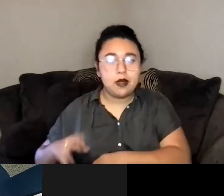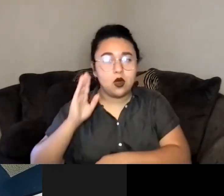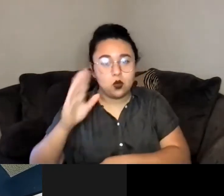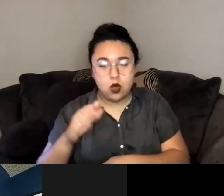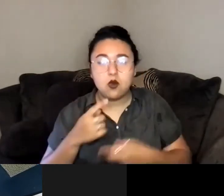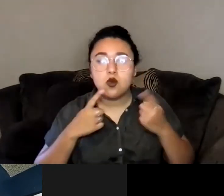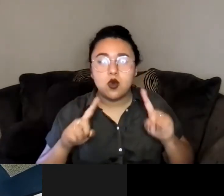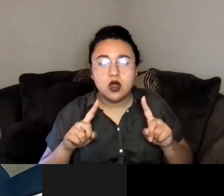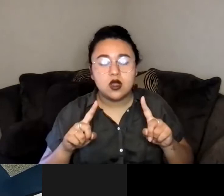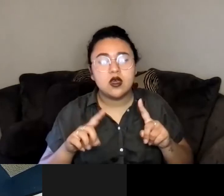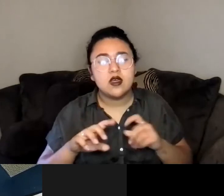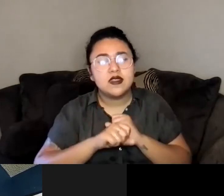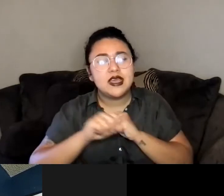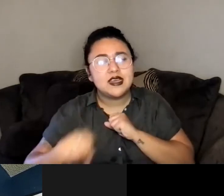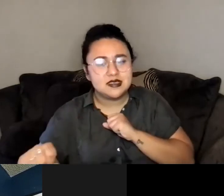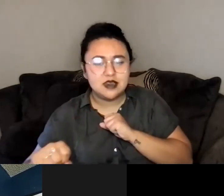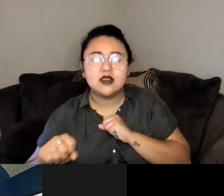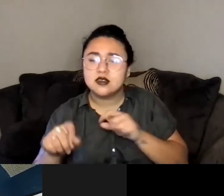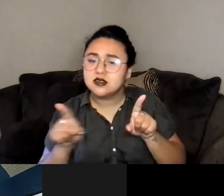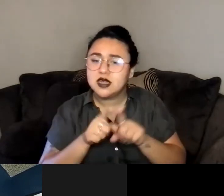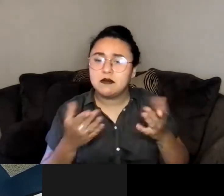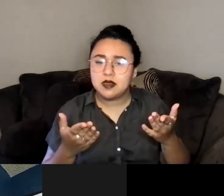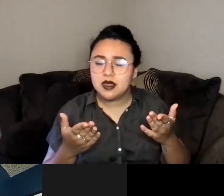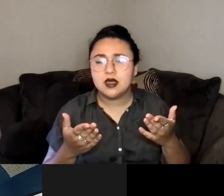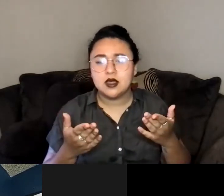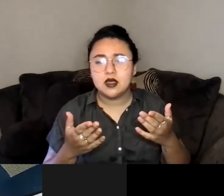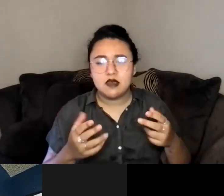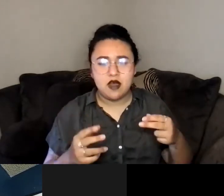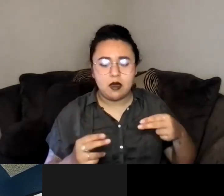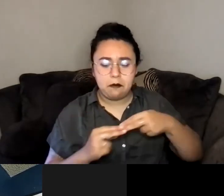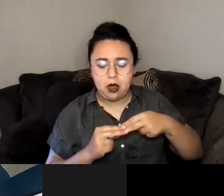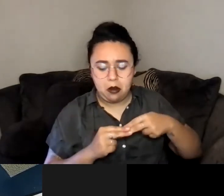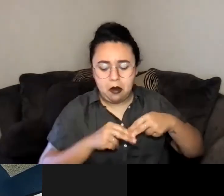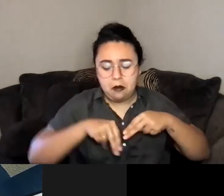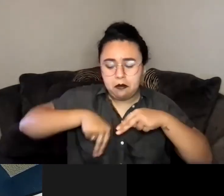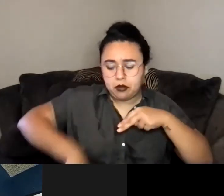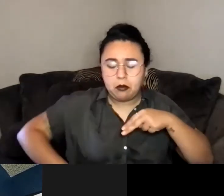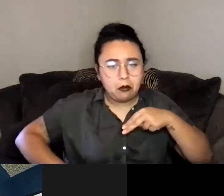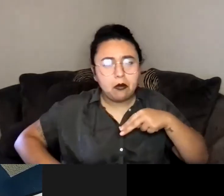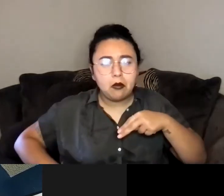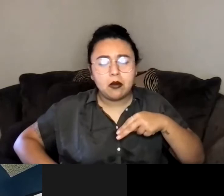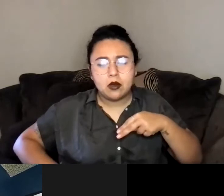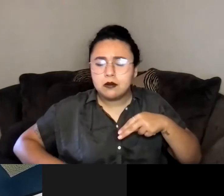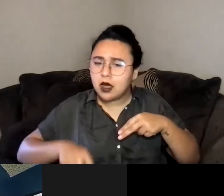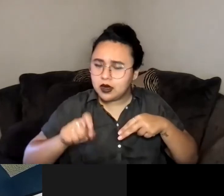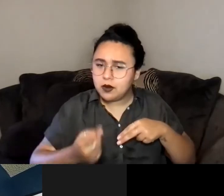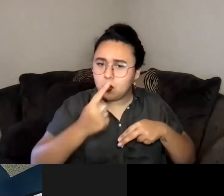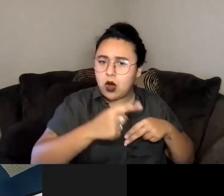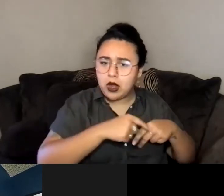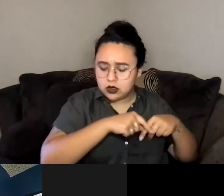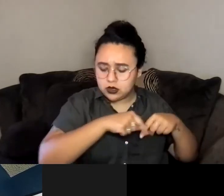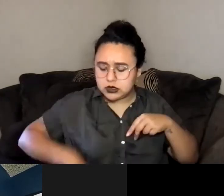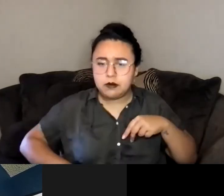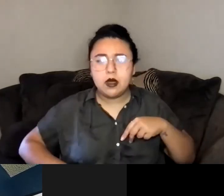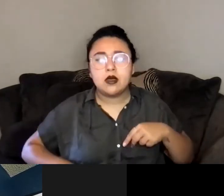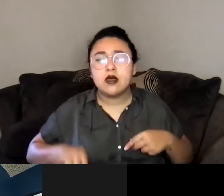the same thing, or does it need to be like one actual seatbelt? If a person is being required to purchase 2 seats on an airplane and have a